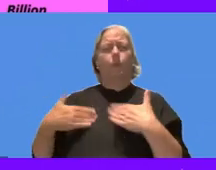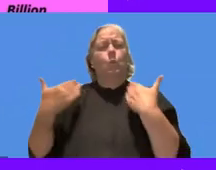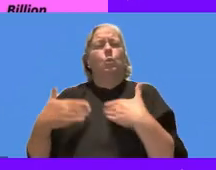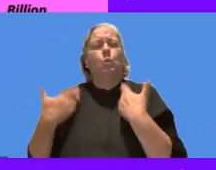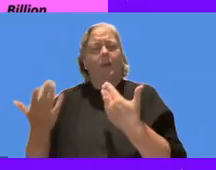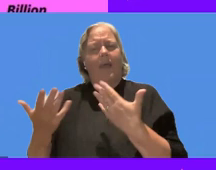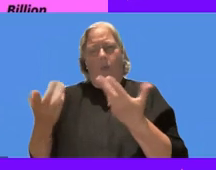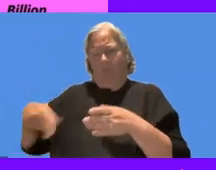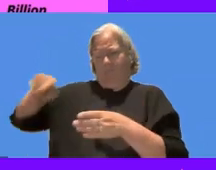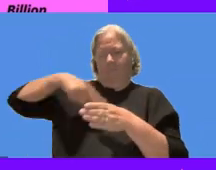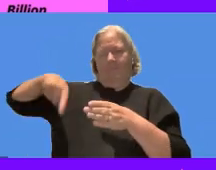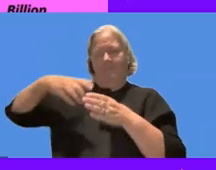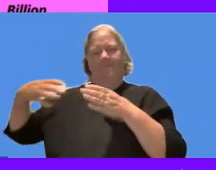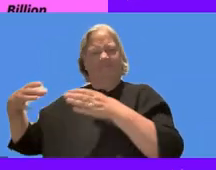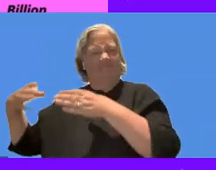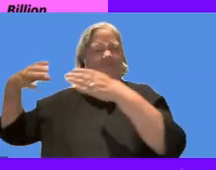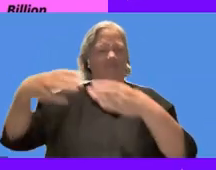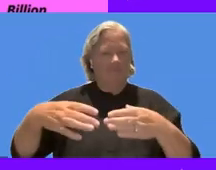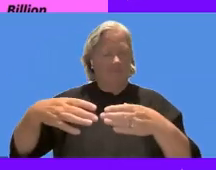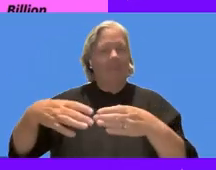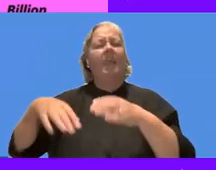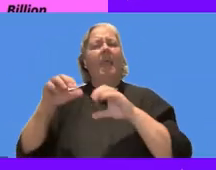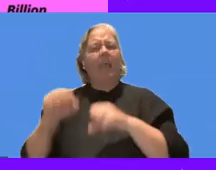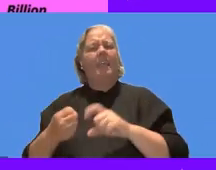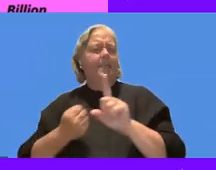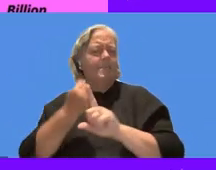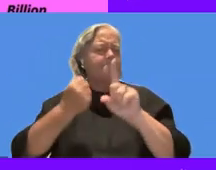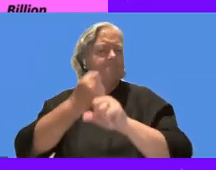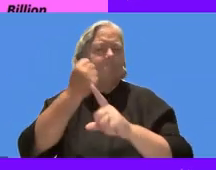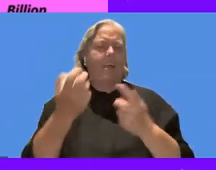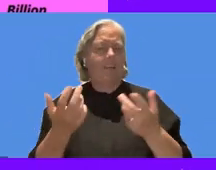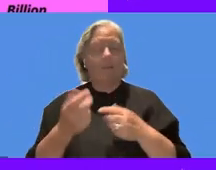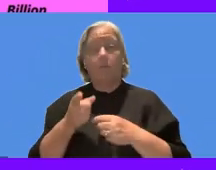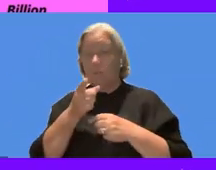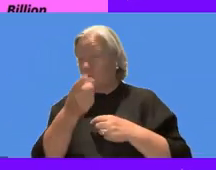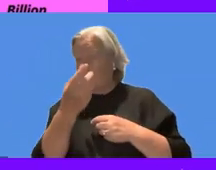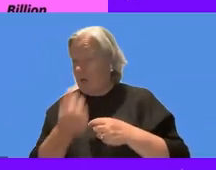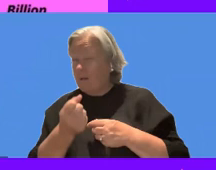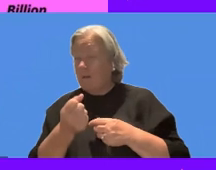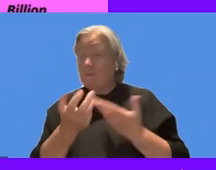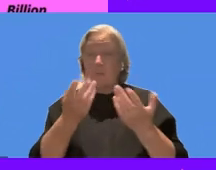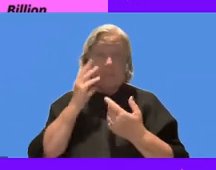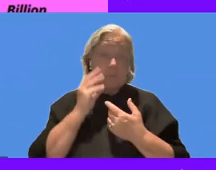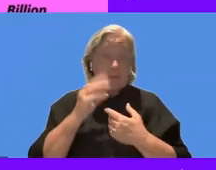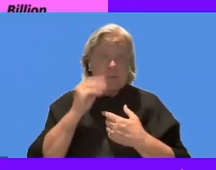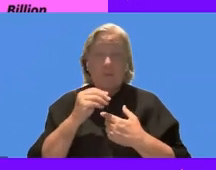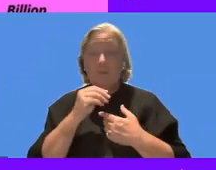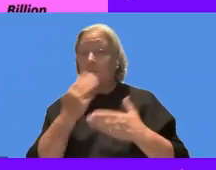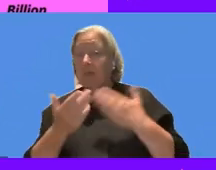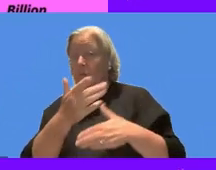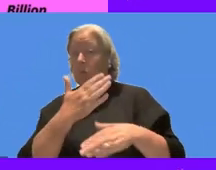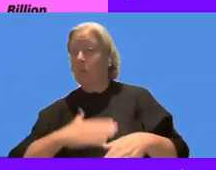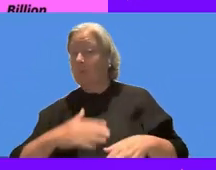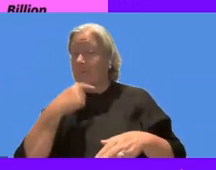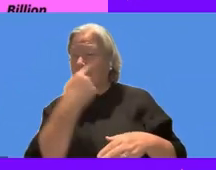to influence very specific policy issues? You know, do you have any experiences that you would like to reflect on from your